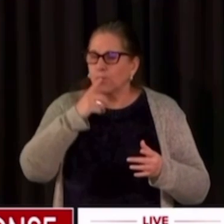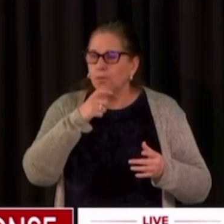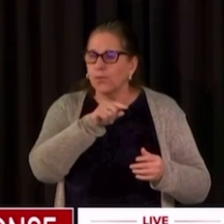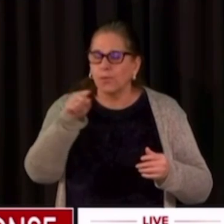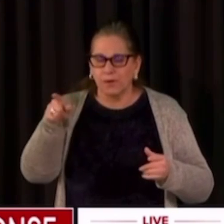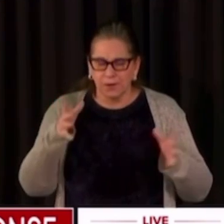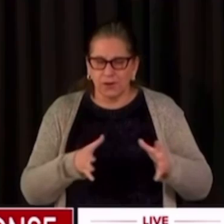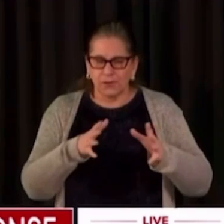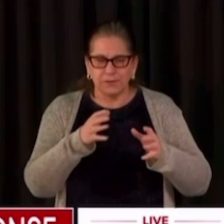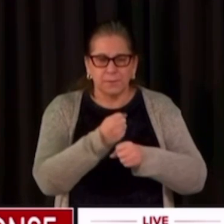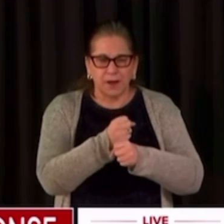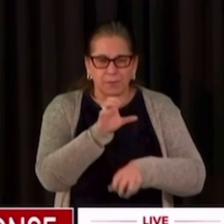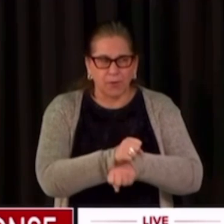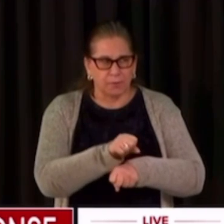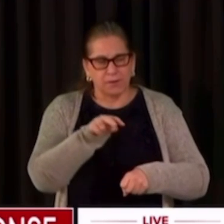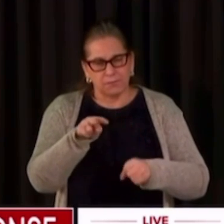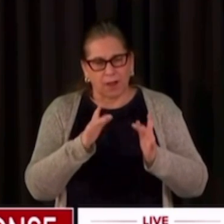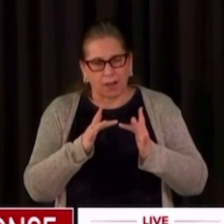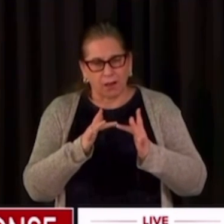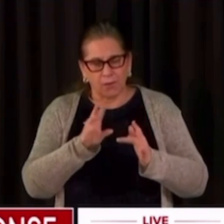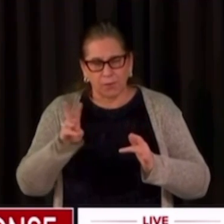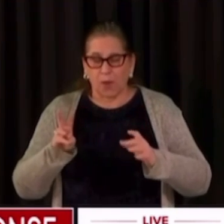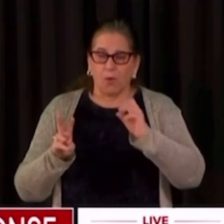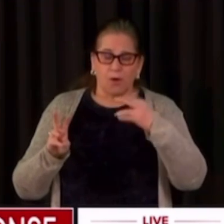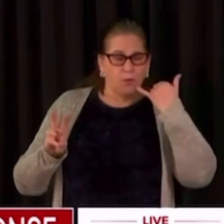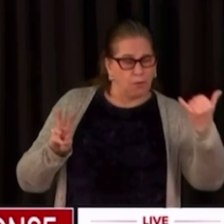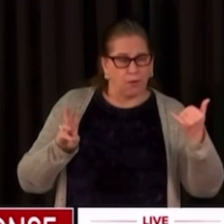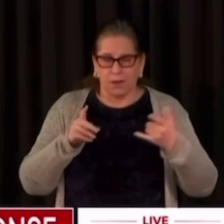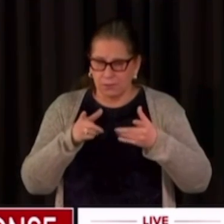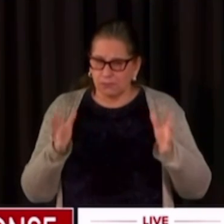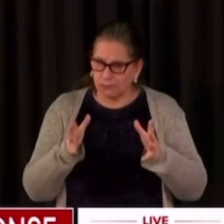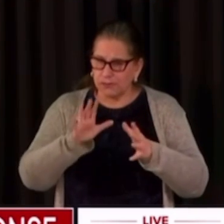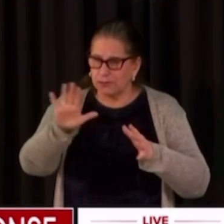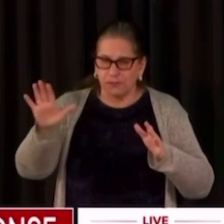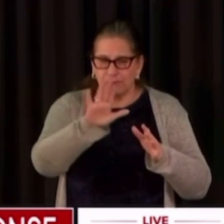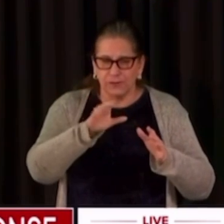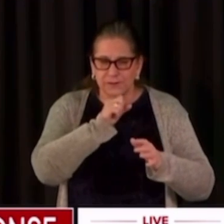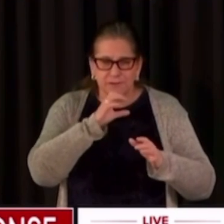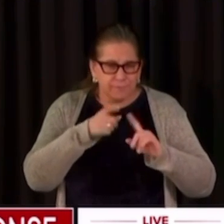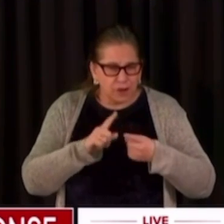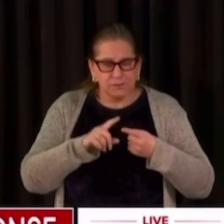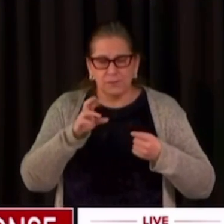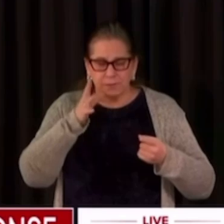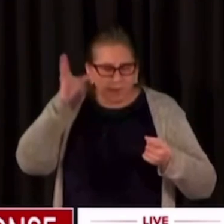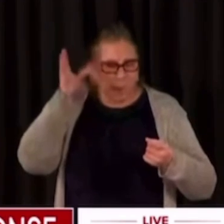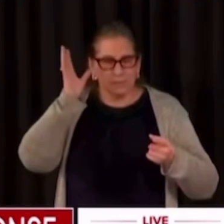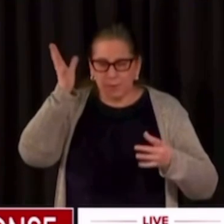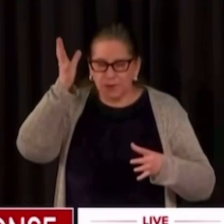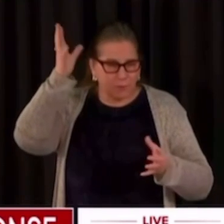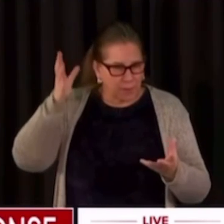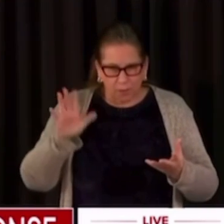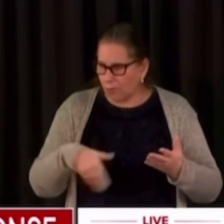by using the website or calling, and also helping to arrange for them